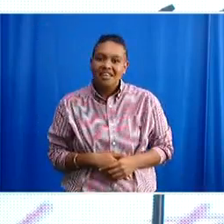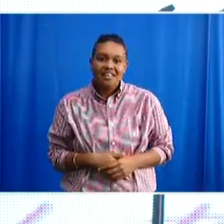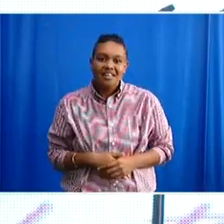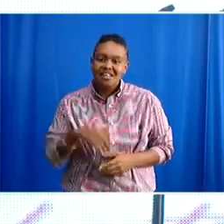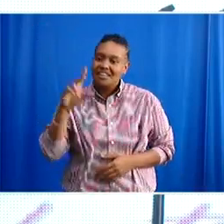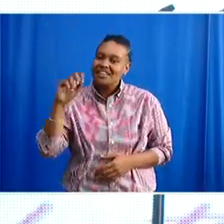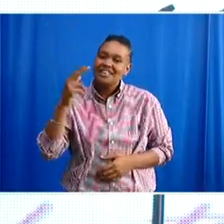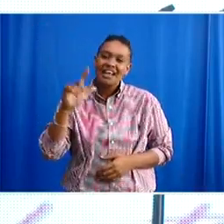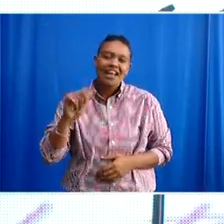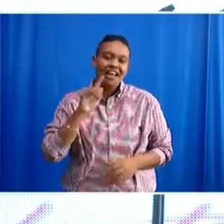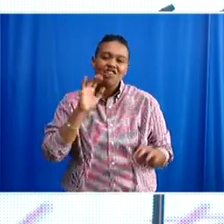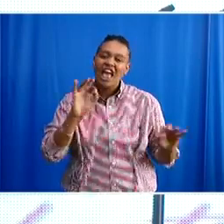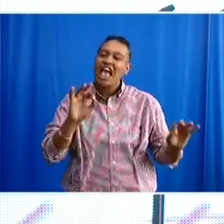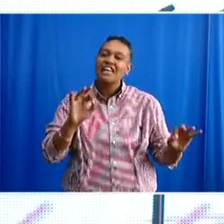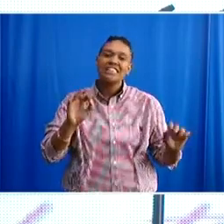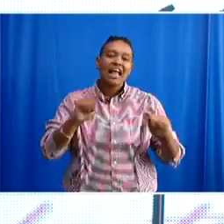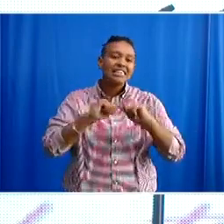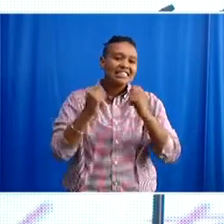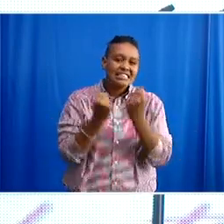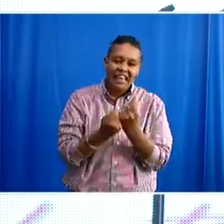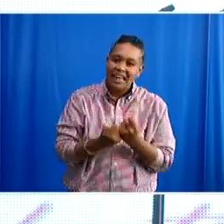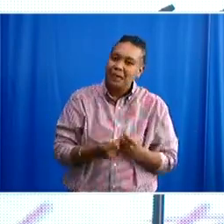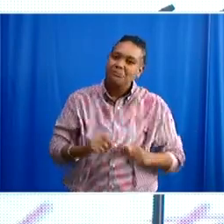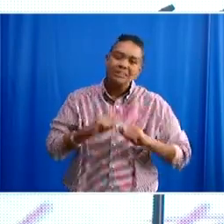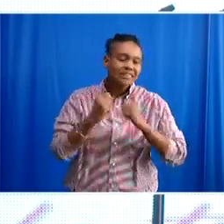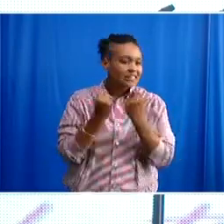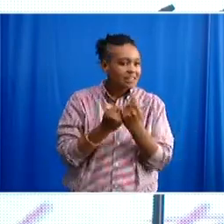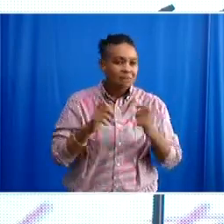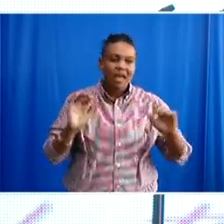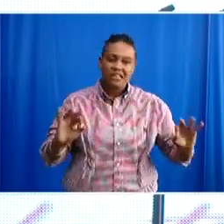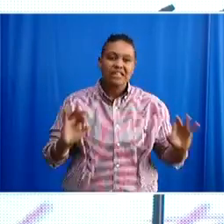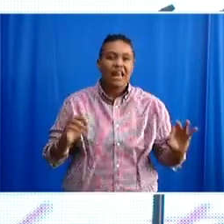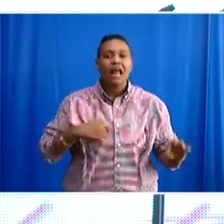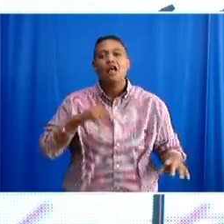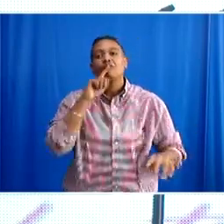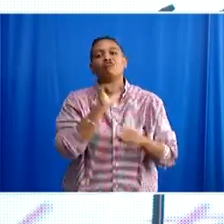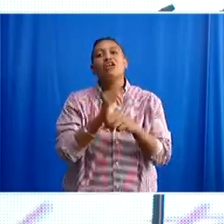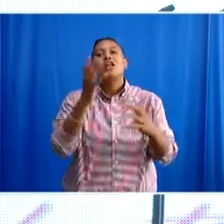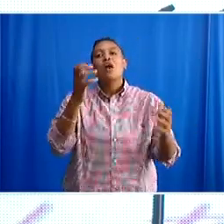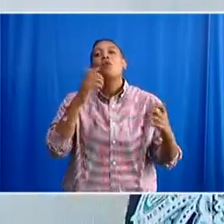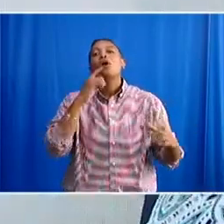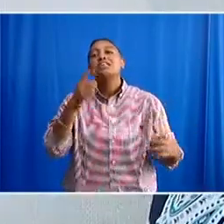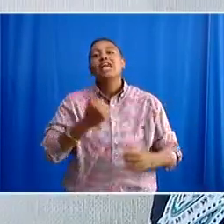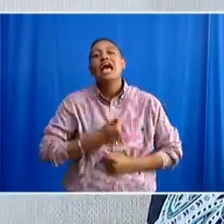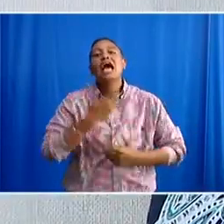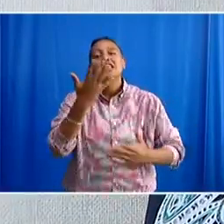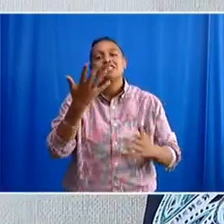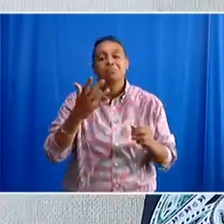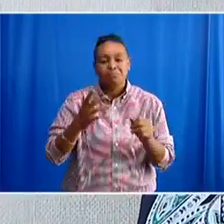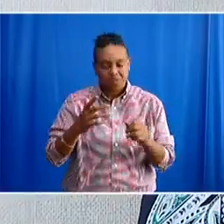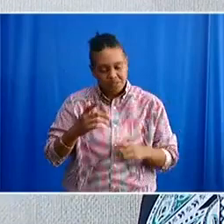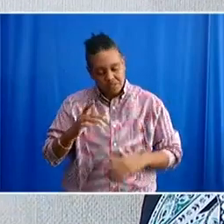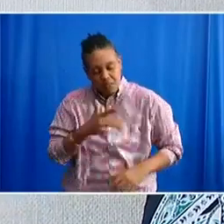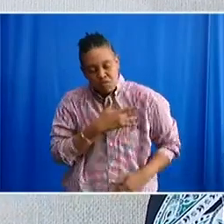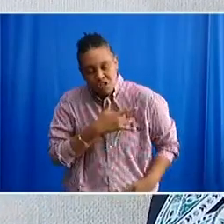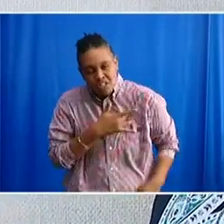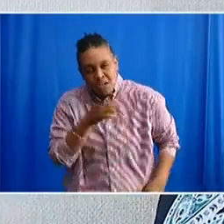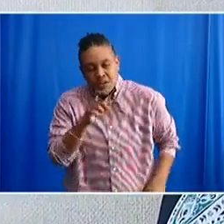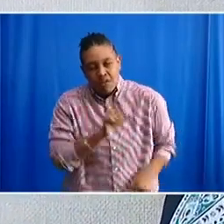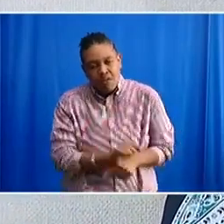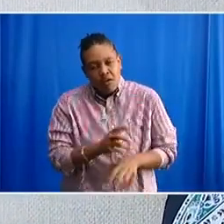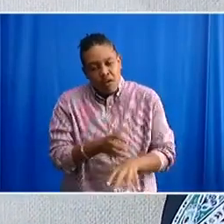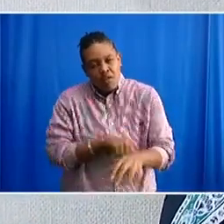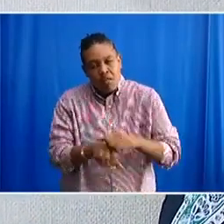Delia, excellent, and team, excellent. I really want to express appreciation to you as we